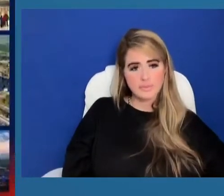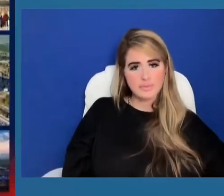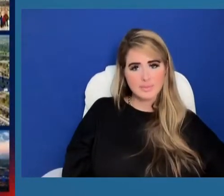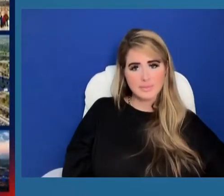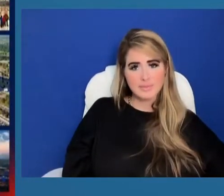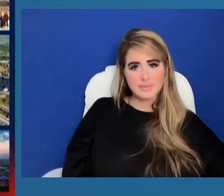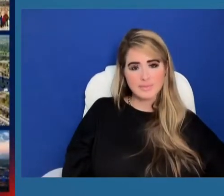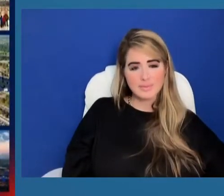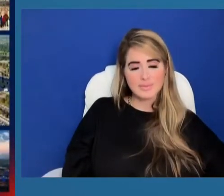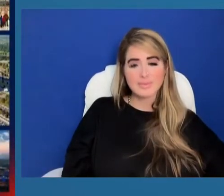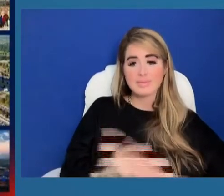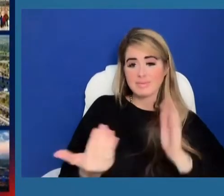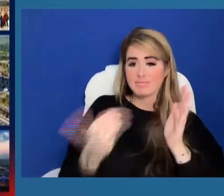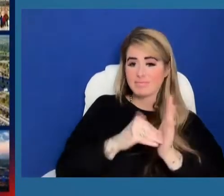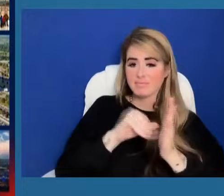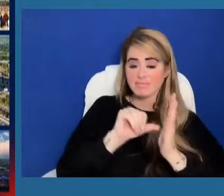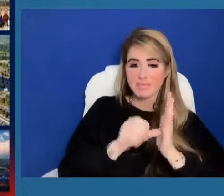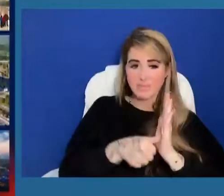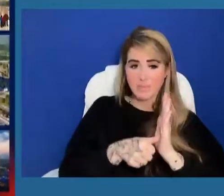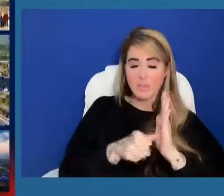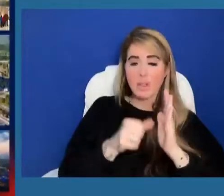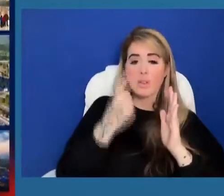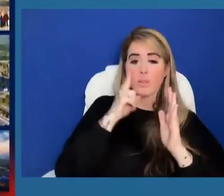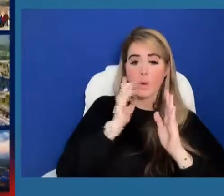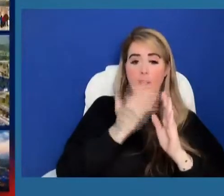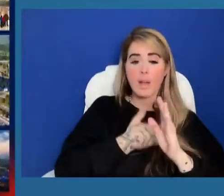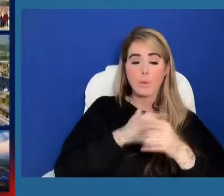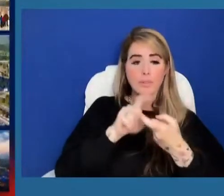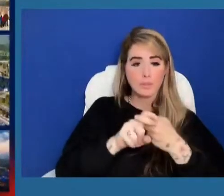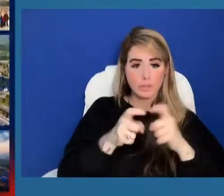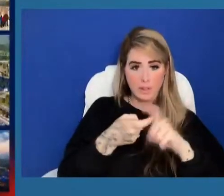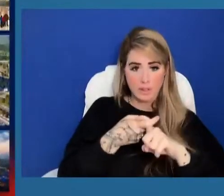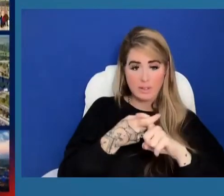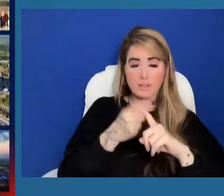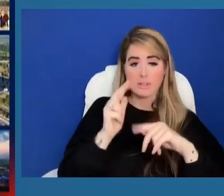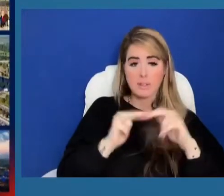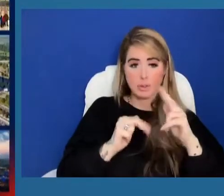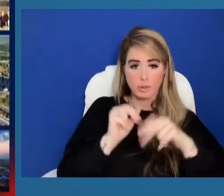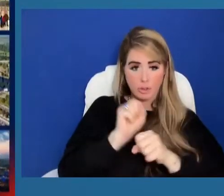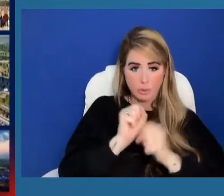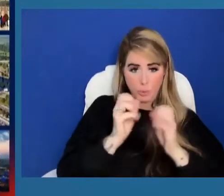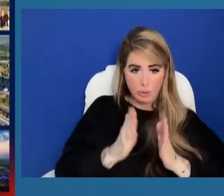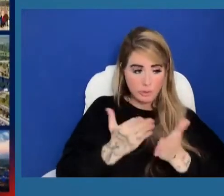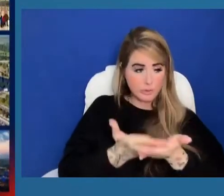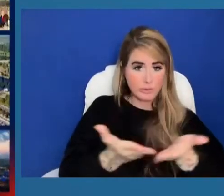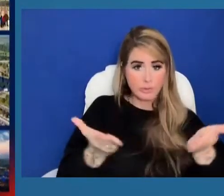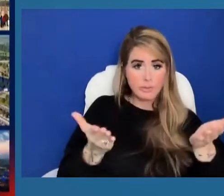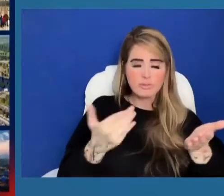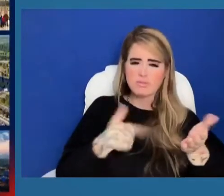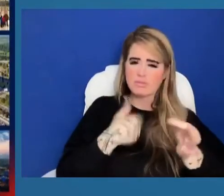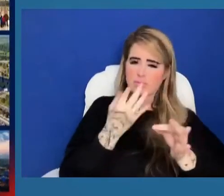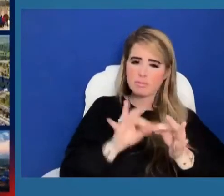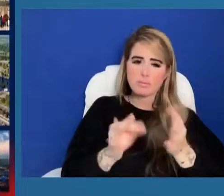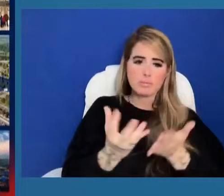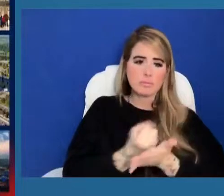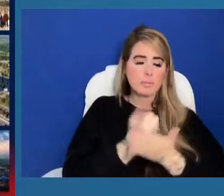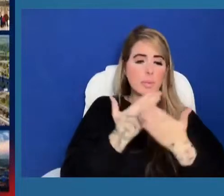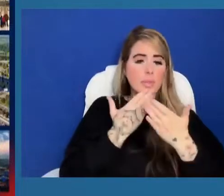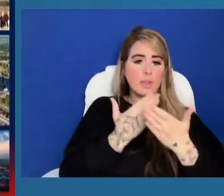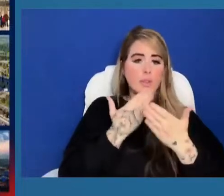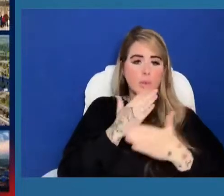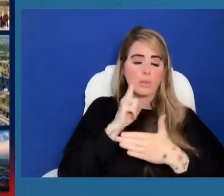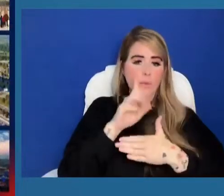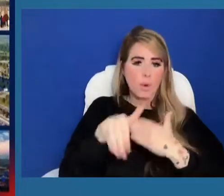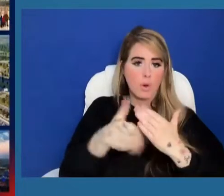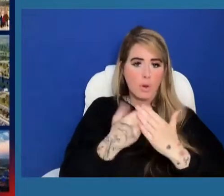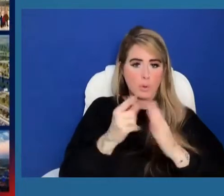And once again, to our friends and construction workers, I just want to thank you for all that you're doing. We